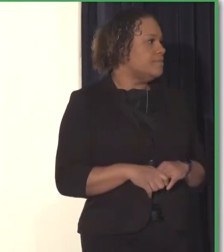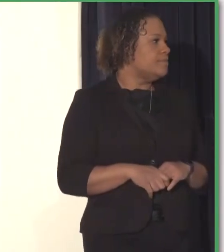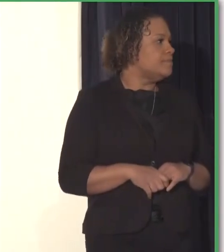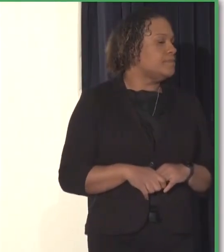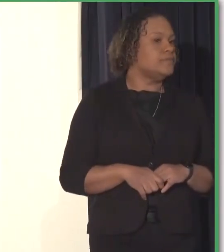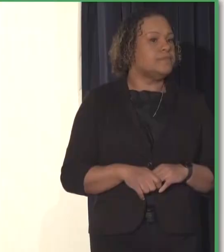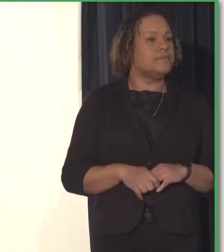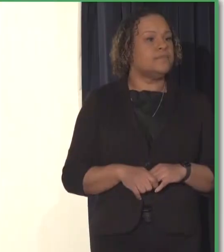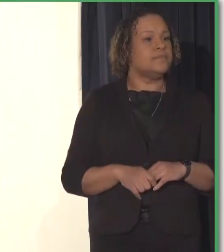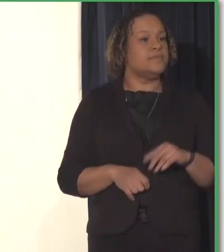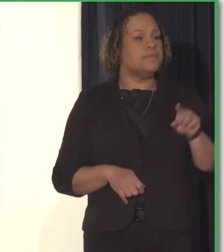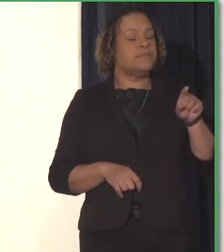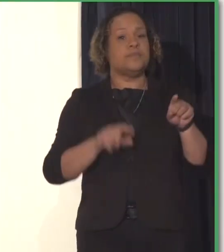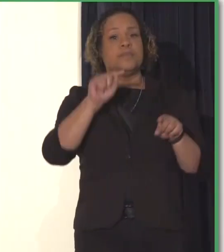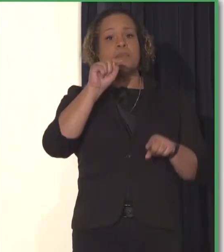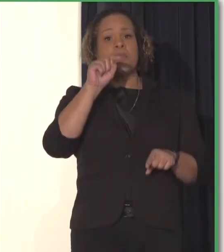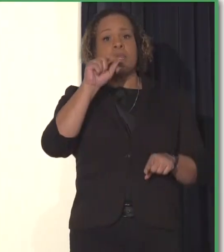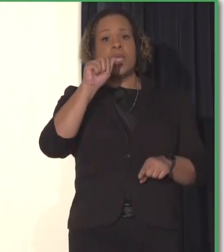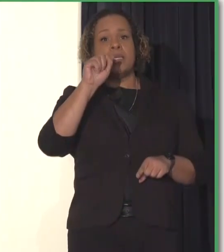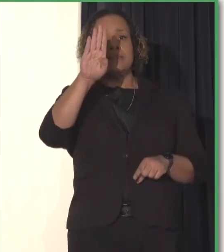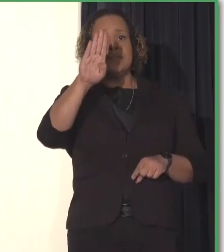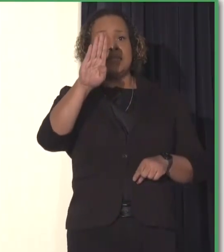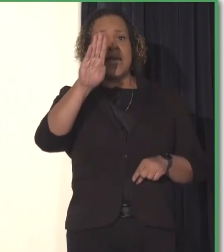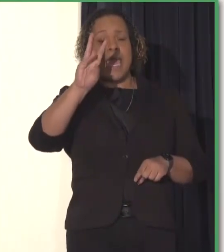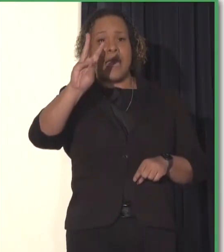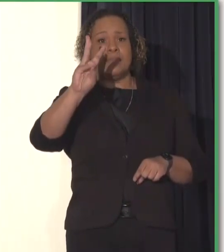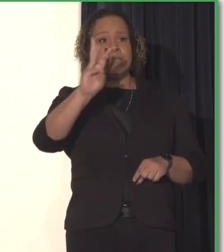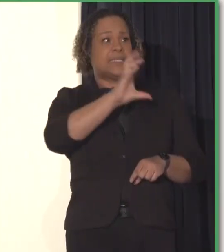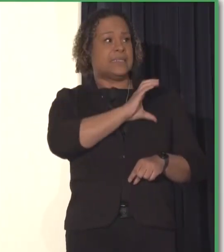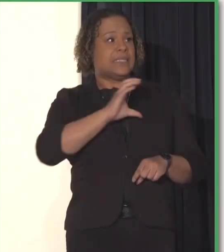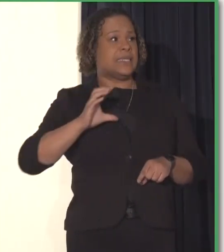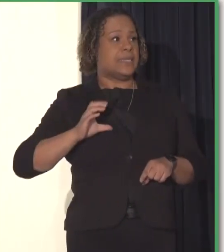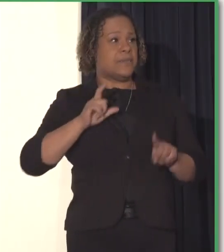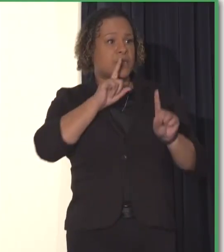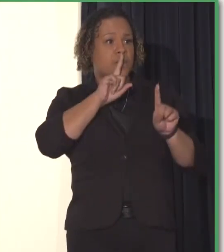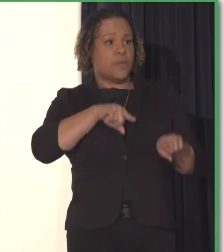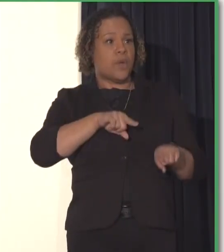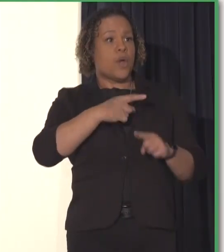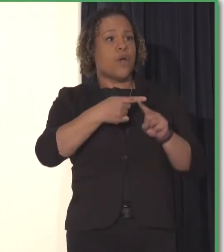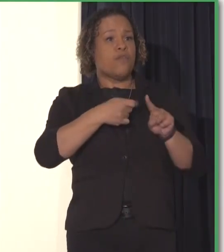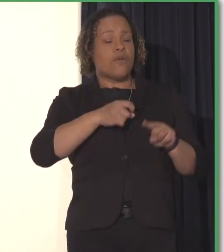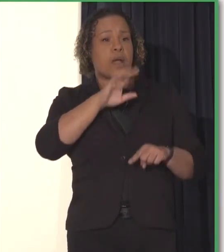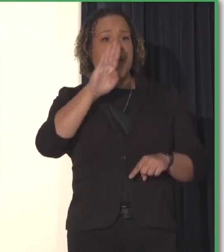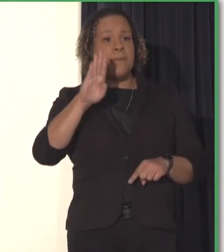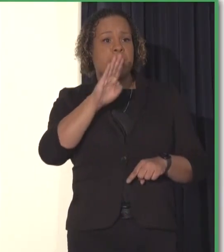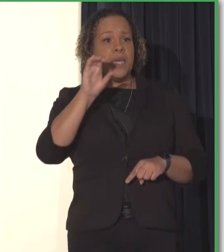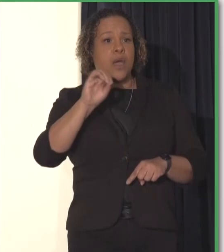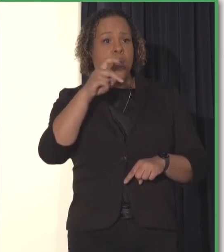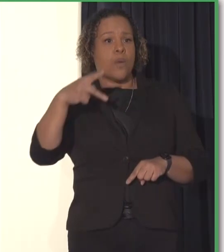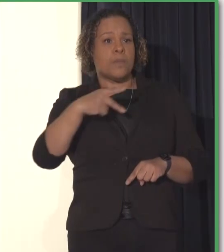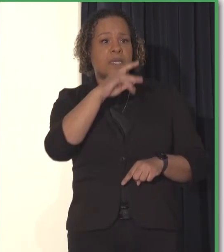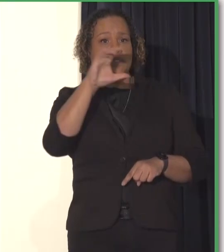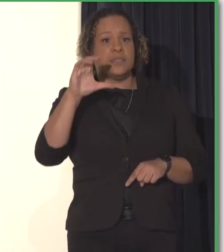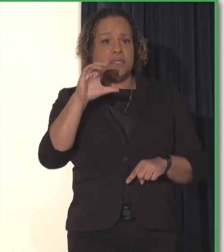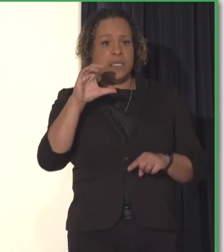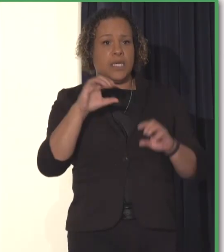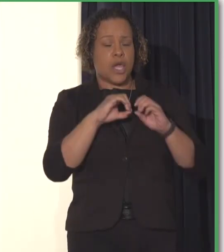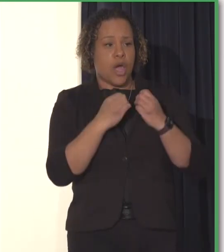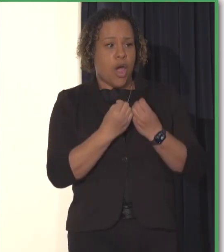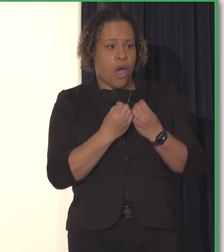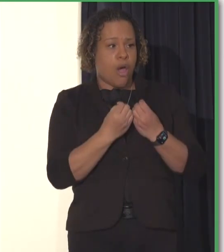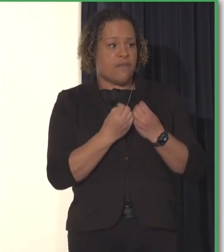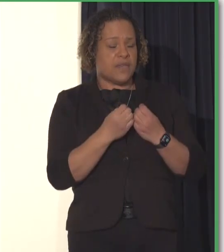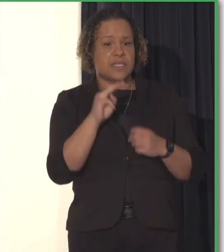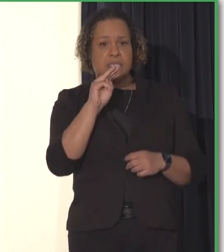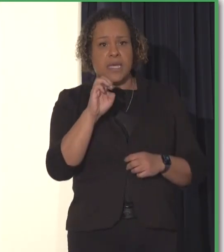Under your tab 6, Commissioners report from BOPC office, the memoranda from